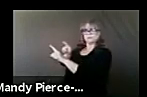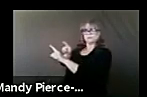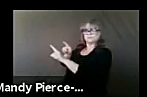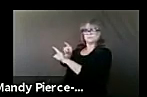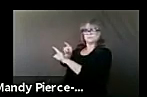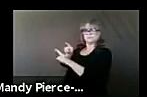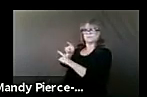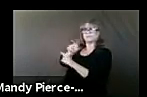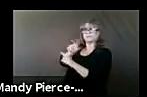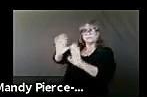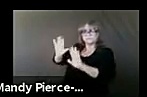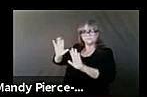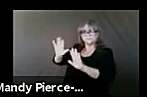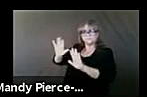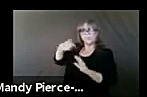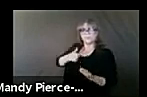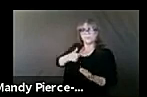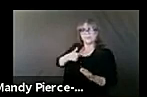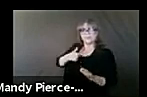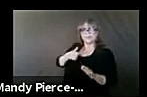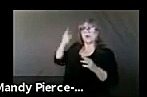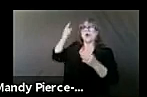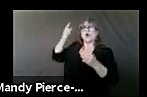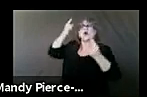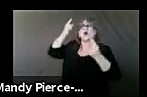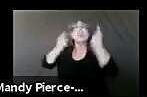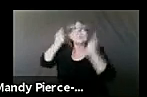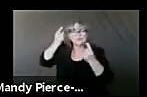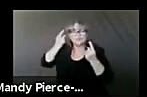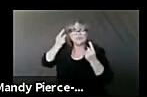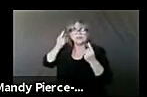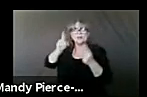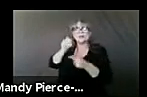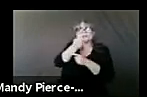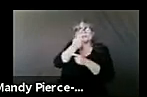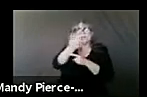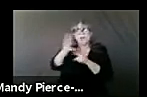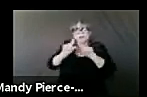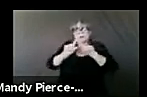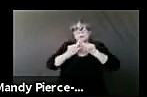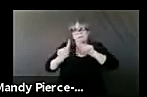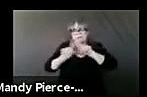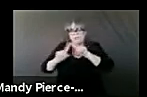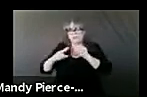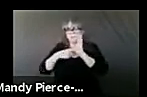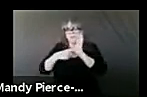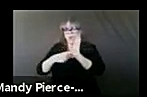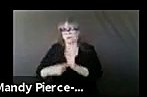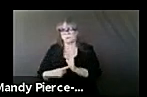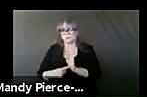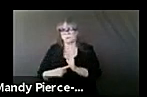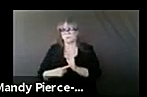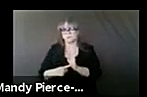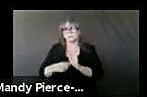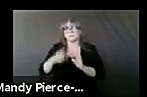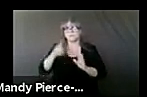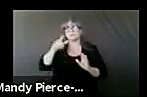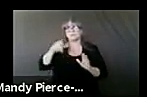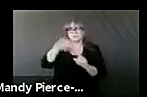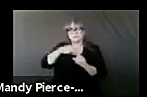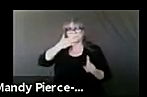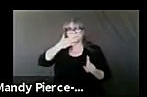the state. I think it's important to recognize that the best fit of the data and the best application of these models is